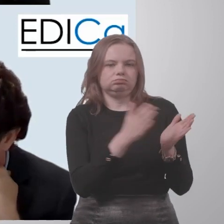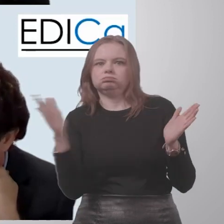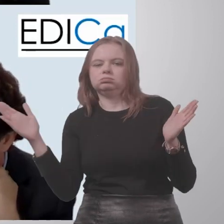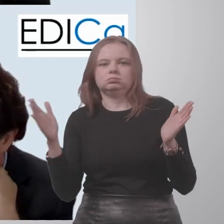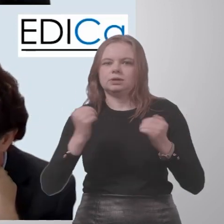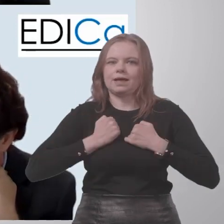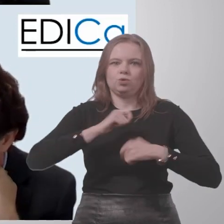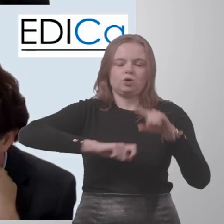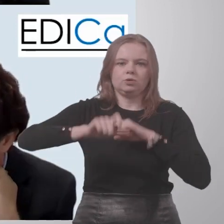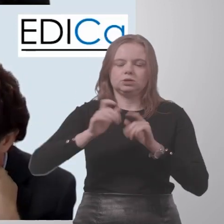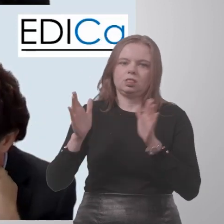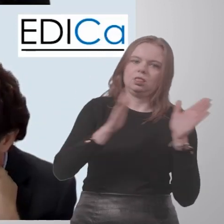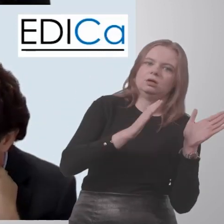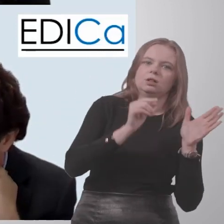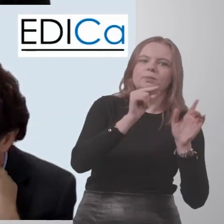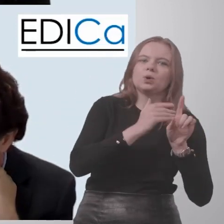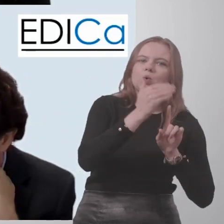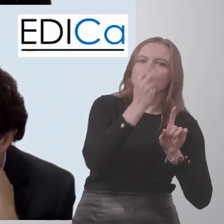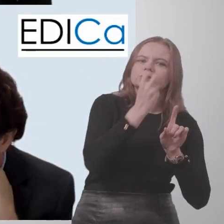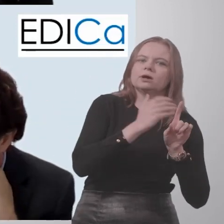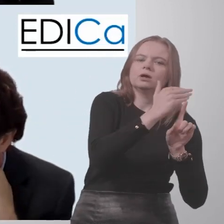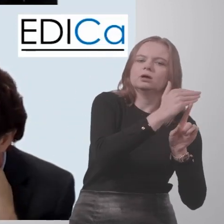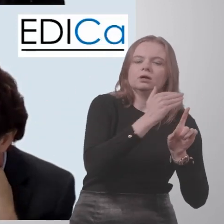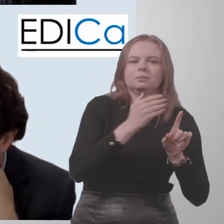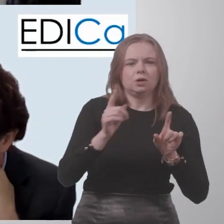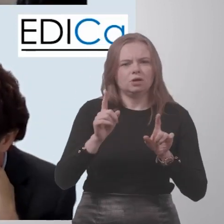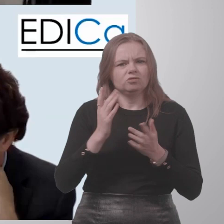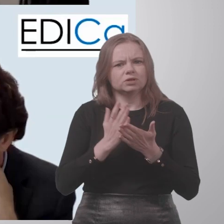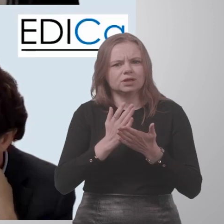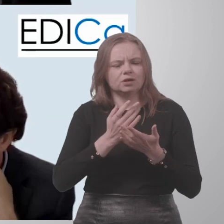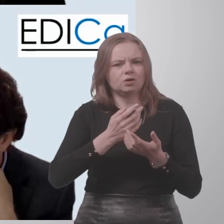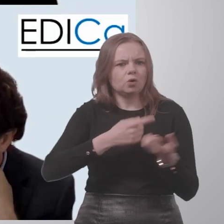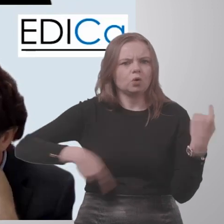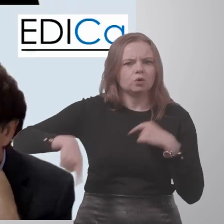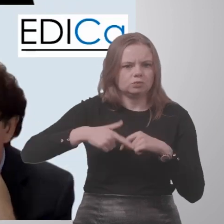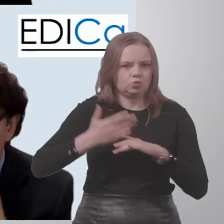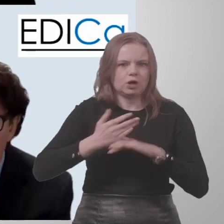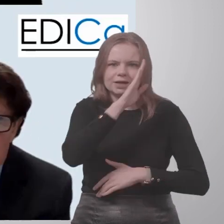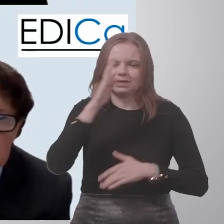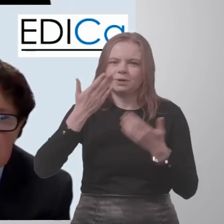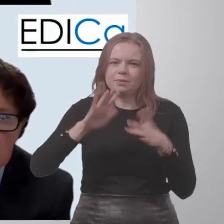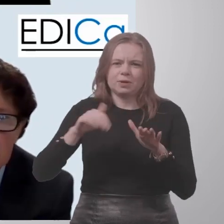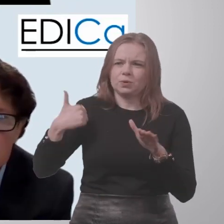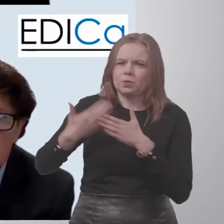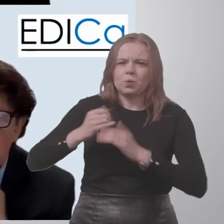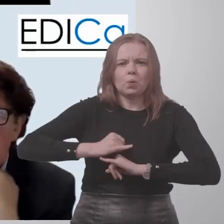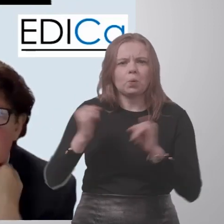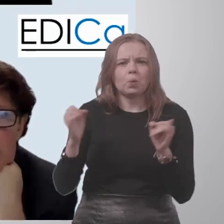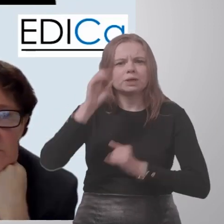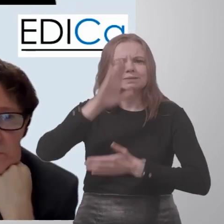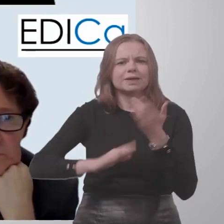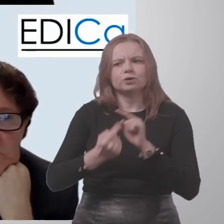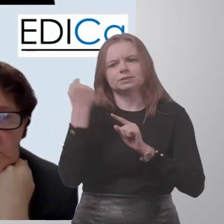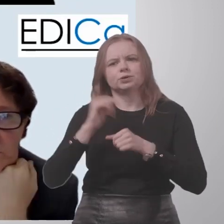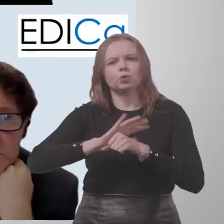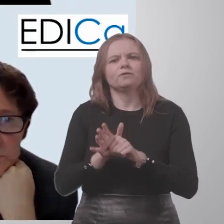all of us in academia went through a really turbulent experience during the pandemic of entirely remote working, and I think what it